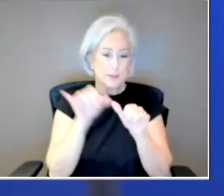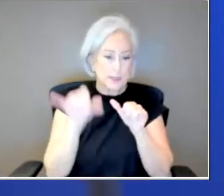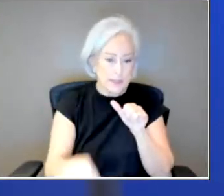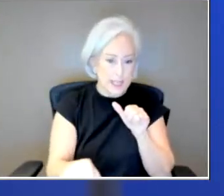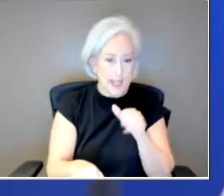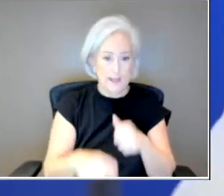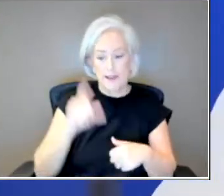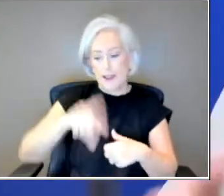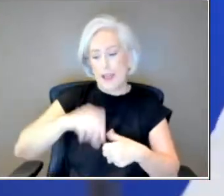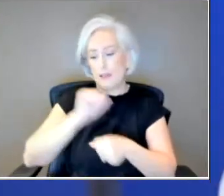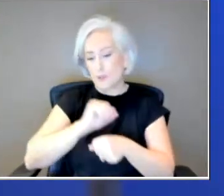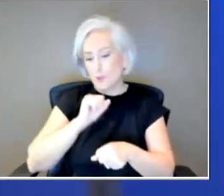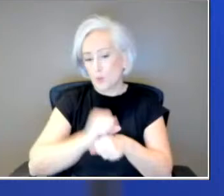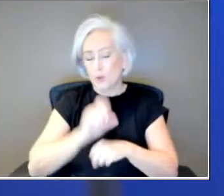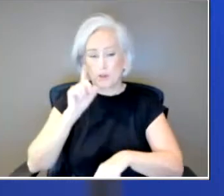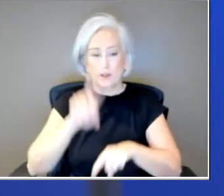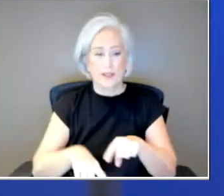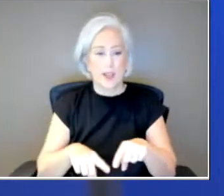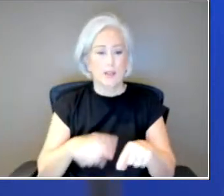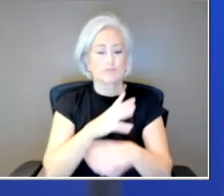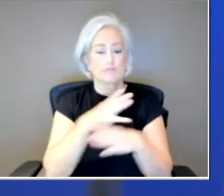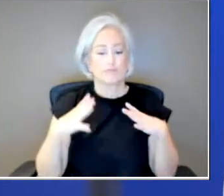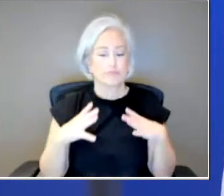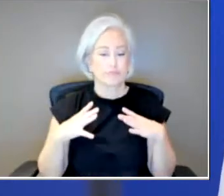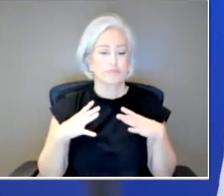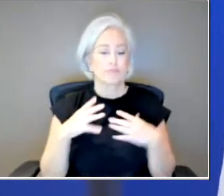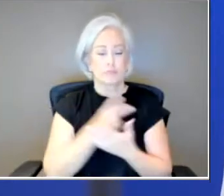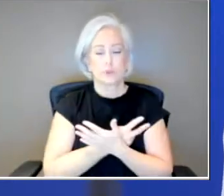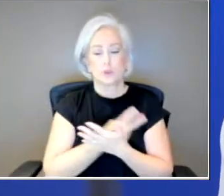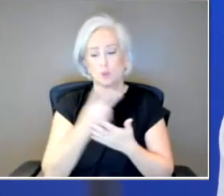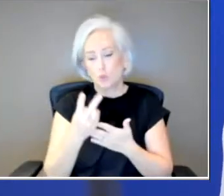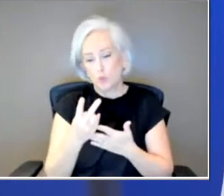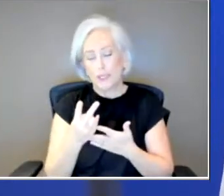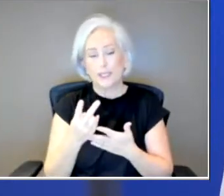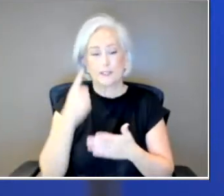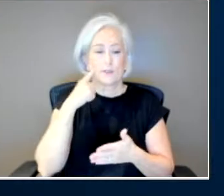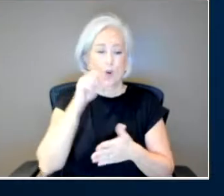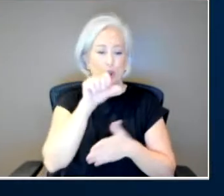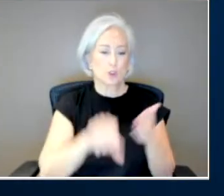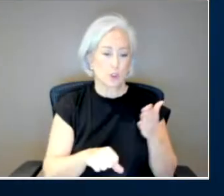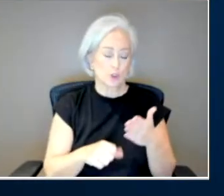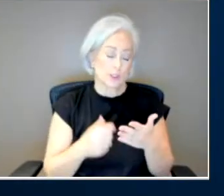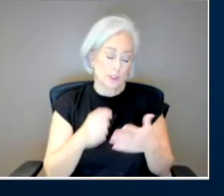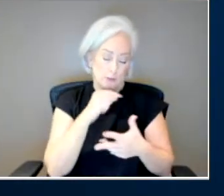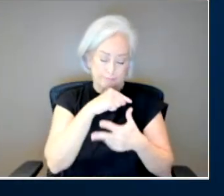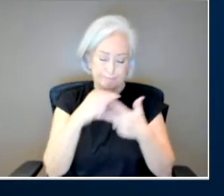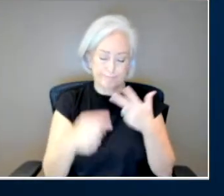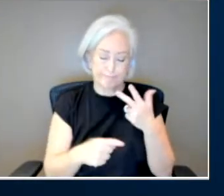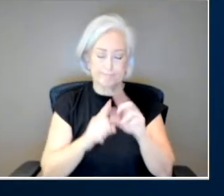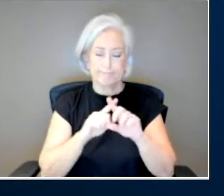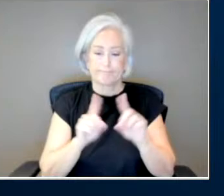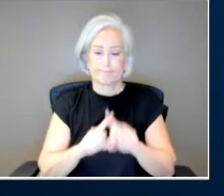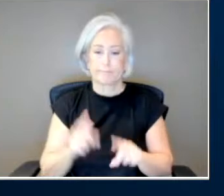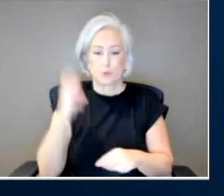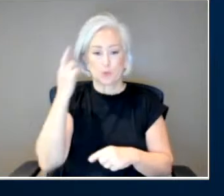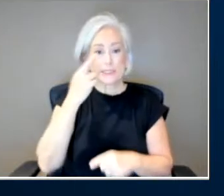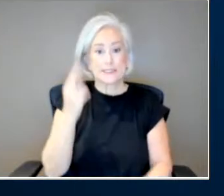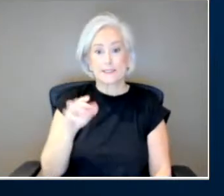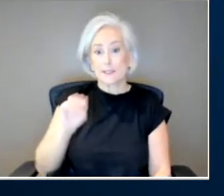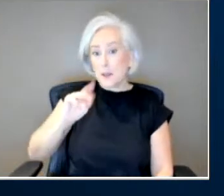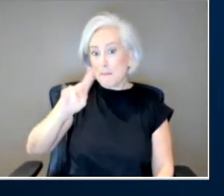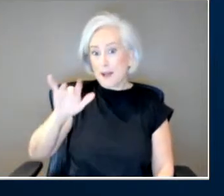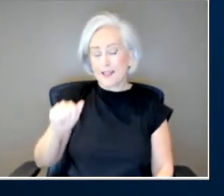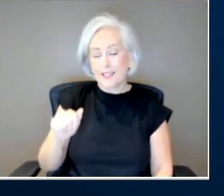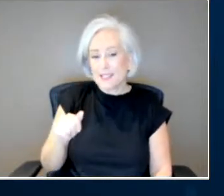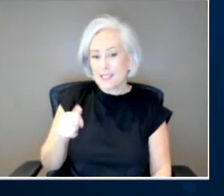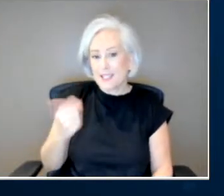can't take 2 weeks off work. I mean, there's lots of reasons why someone would prefer not to have to go through that. All right, Melissa, big important question. What are we looking forward